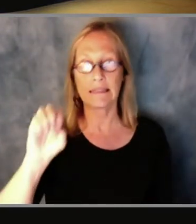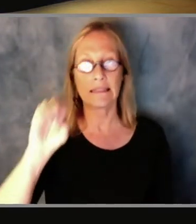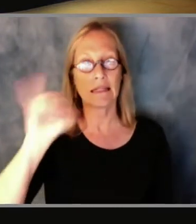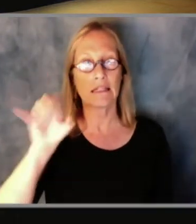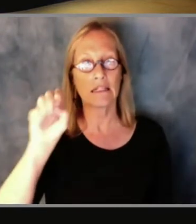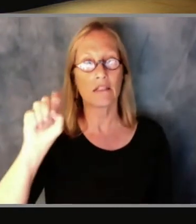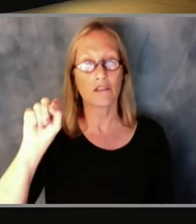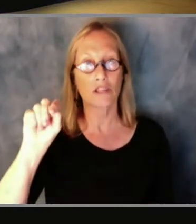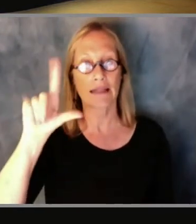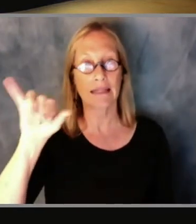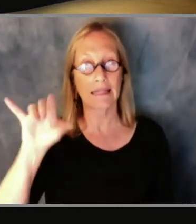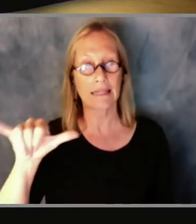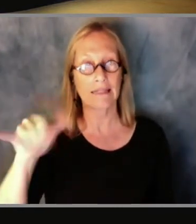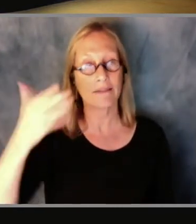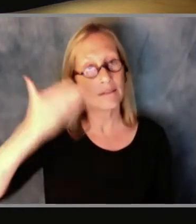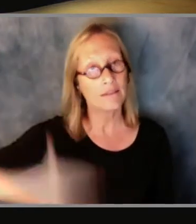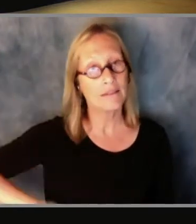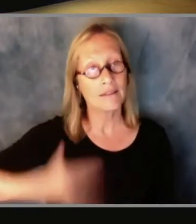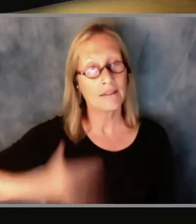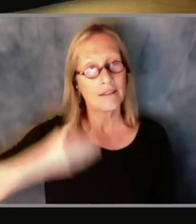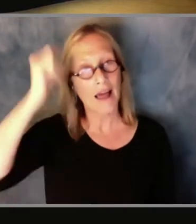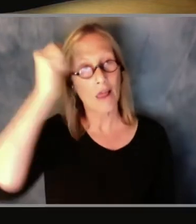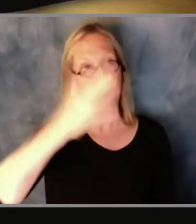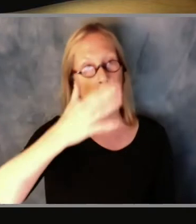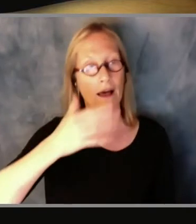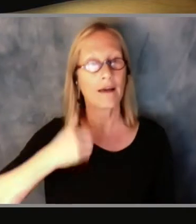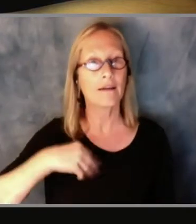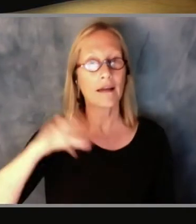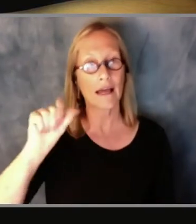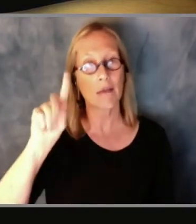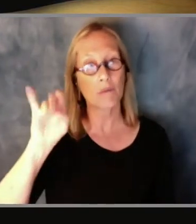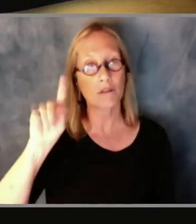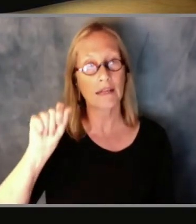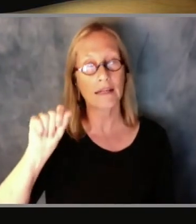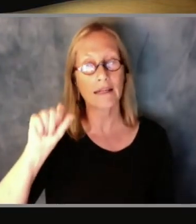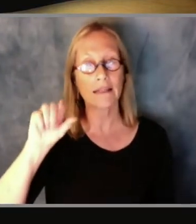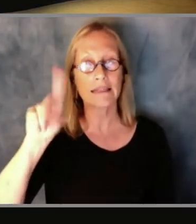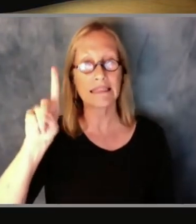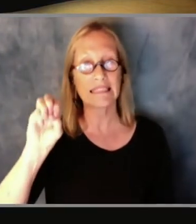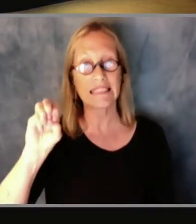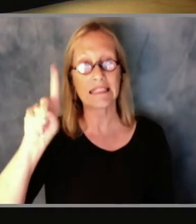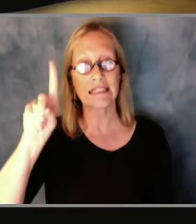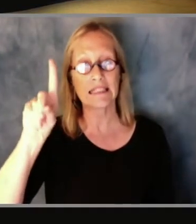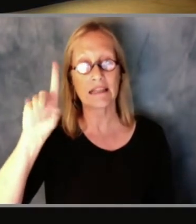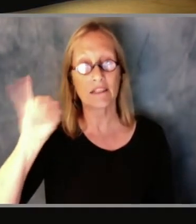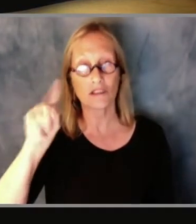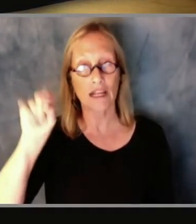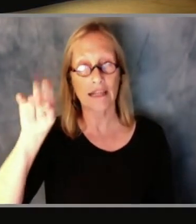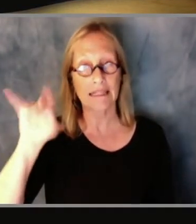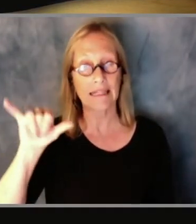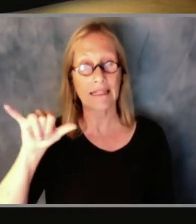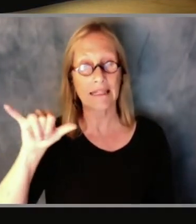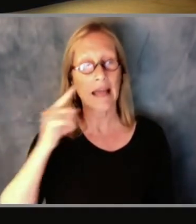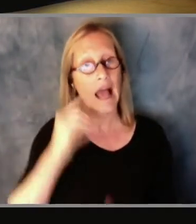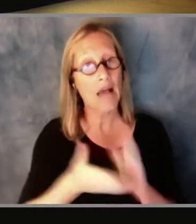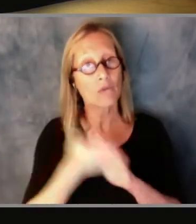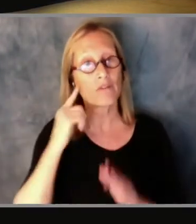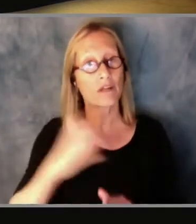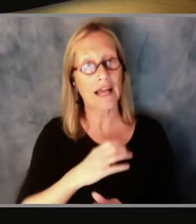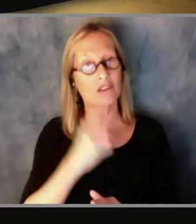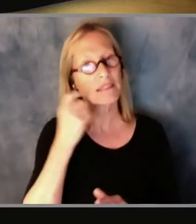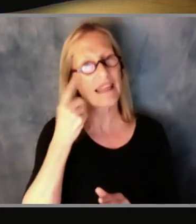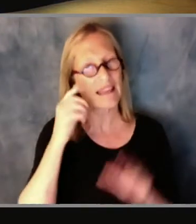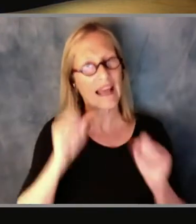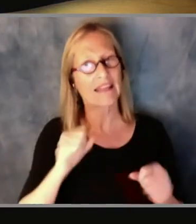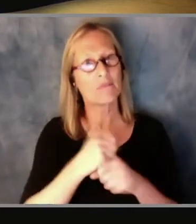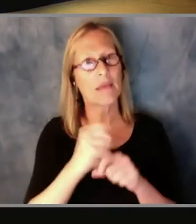Aloha, my name is Alberta DeJetley, and I'm running for council because I think I can make a difference. I have family